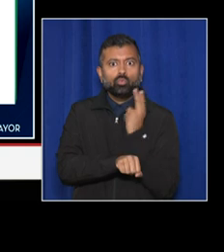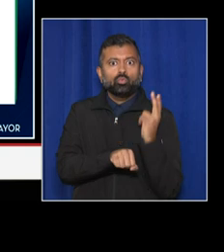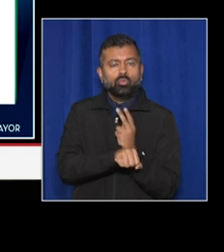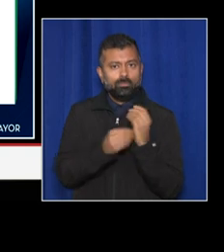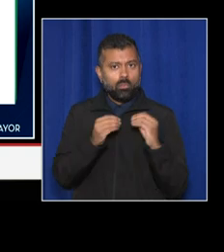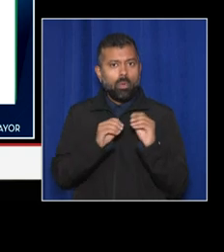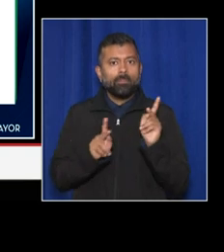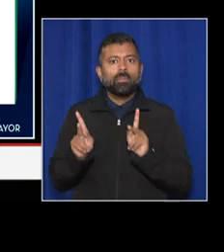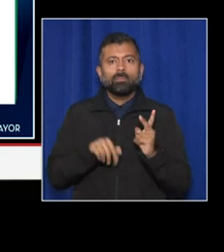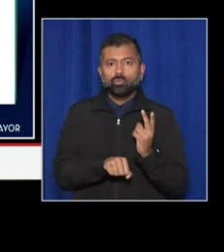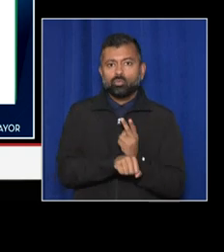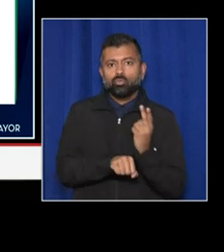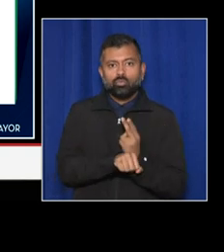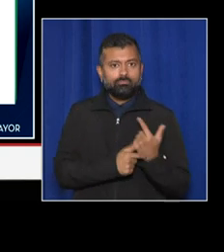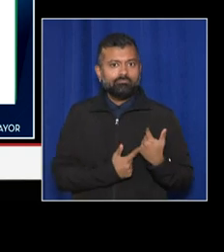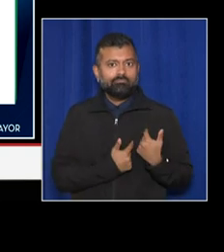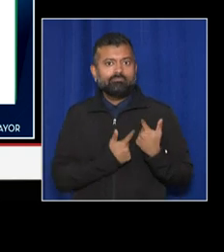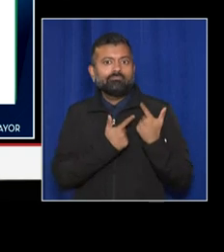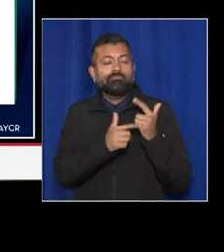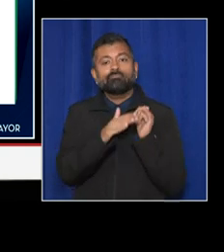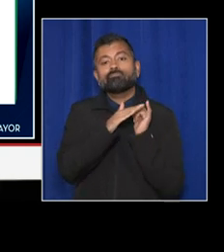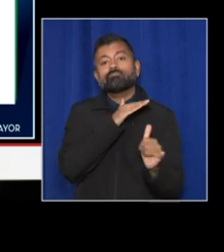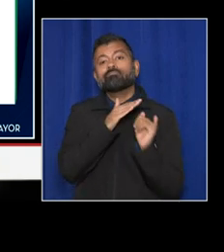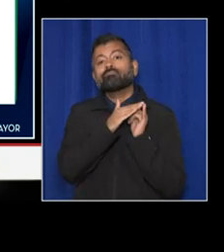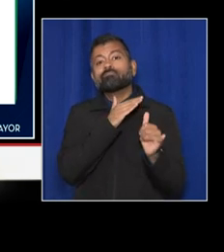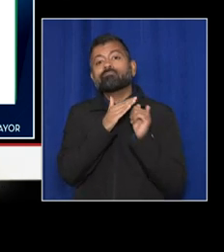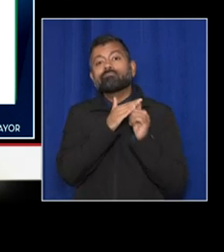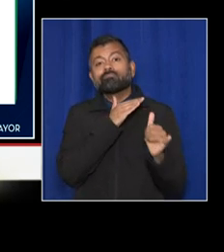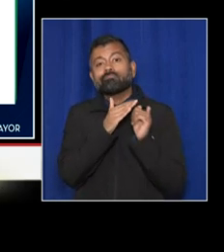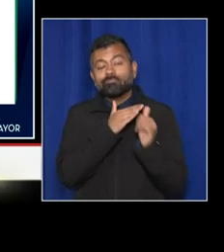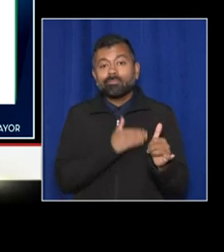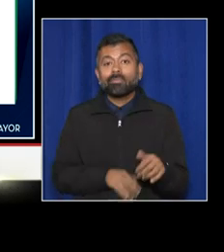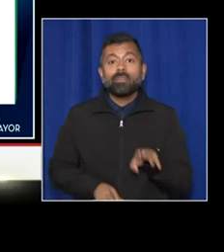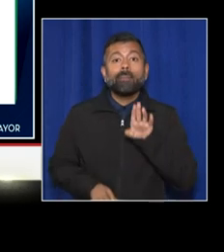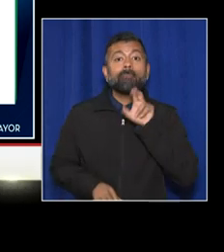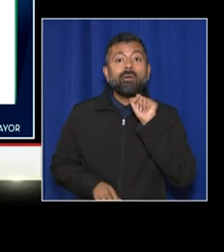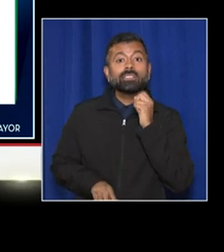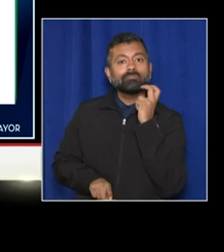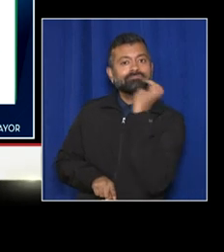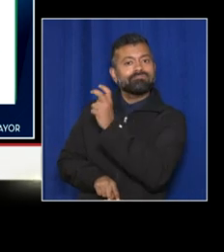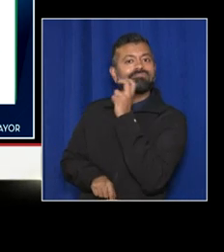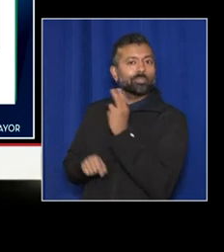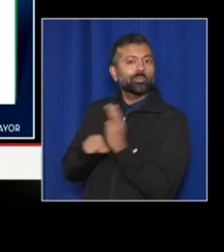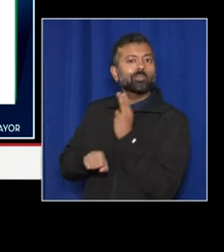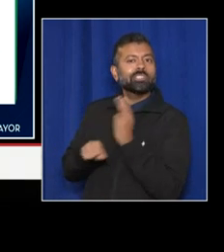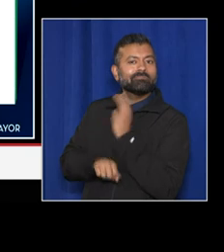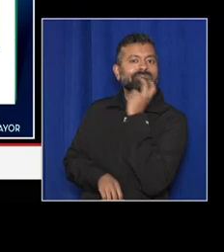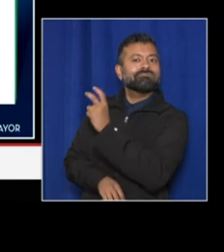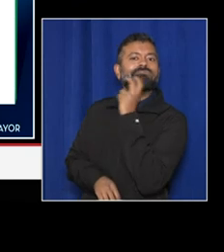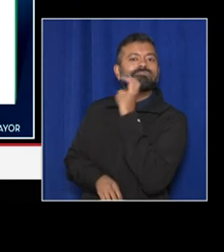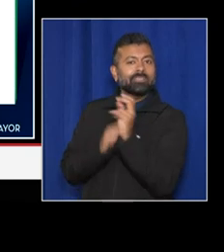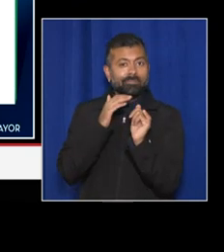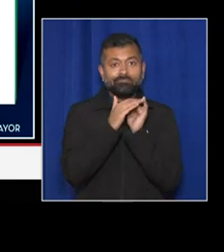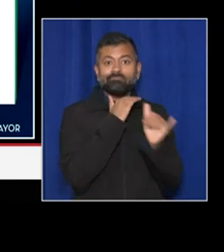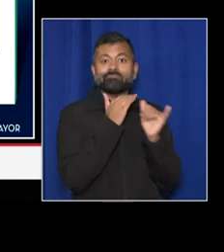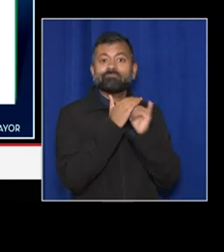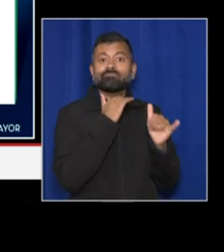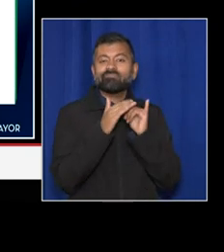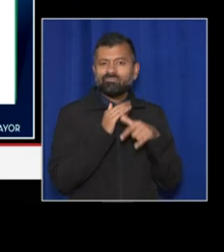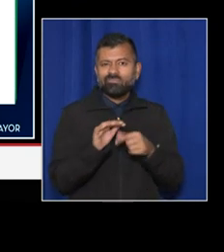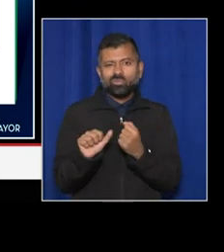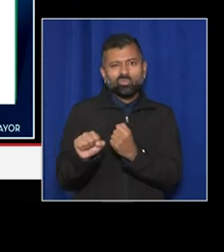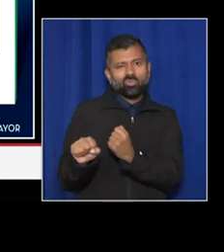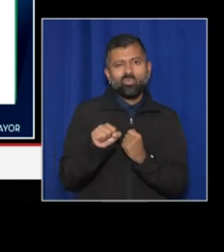people visiting, working, and residing in the district. You've also heard me